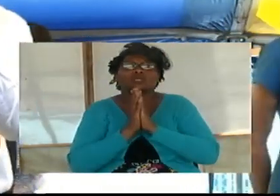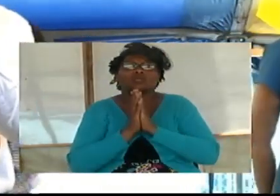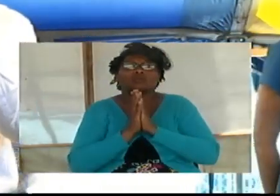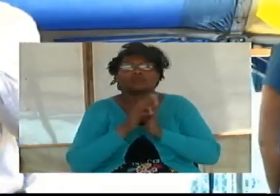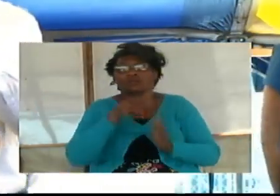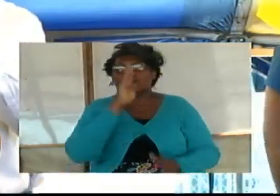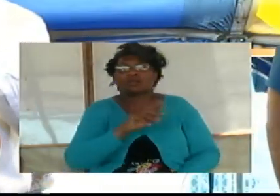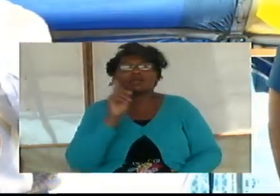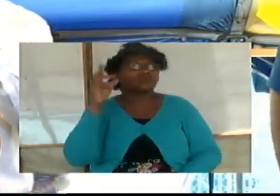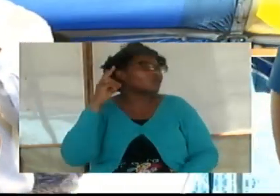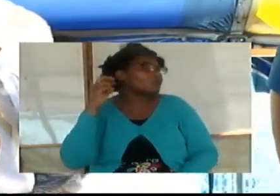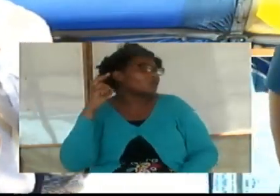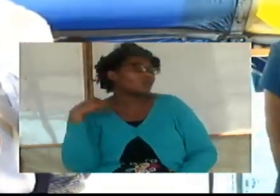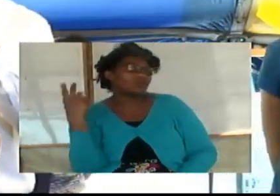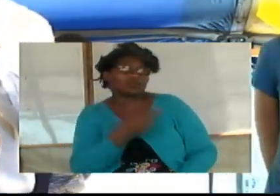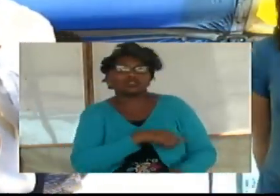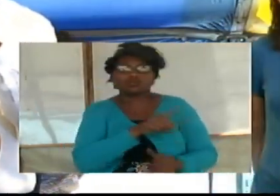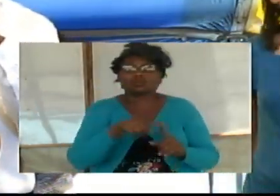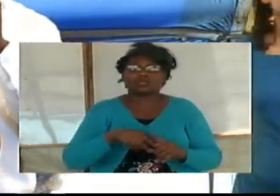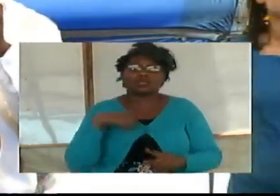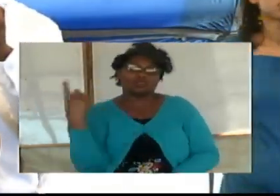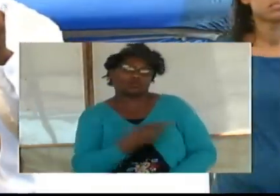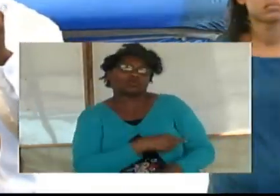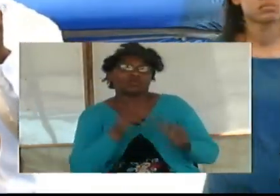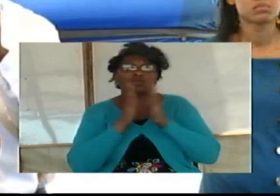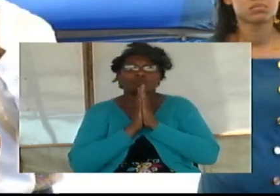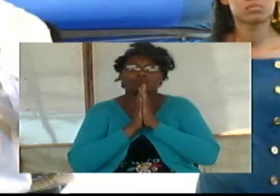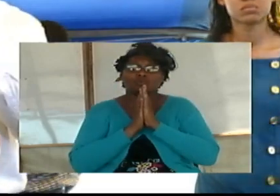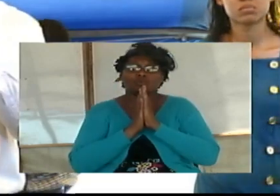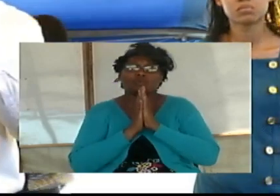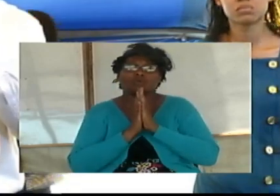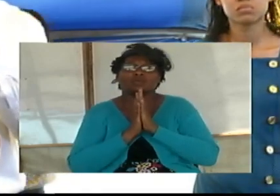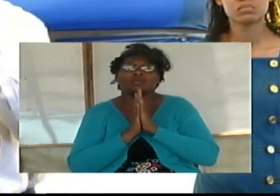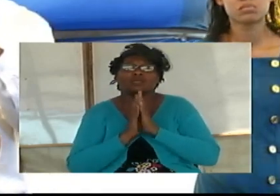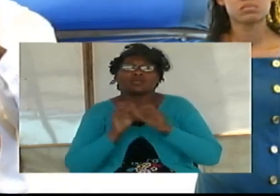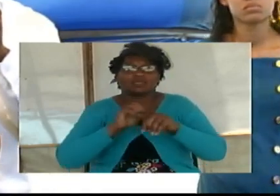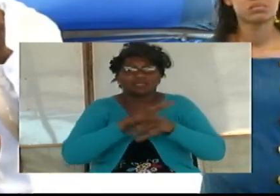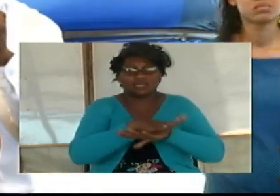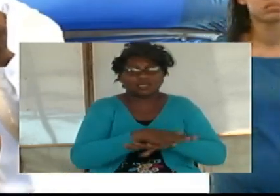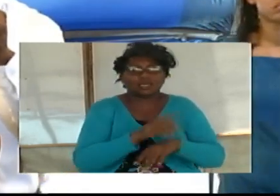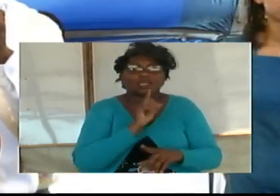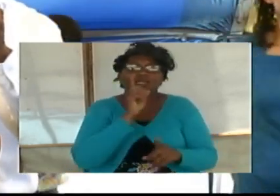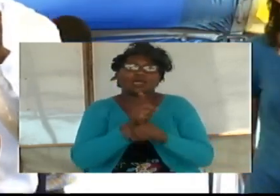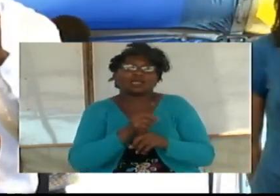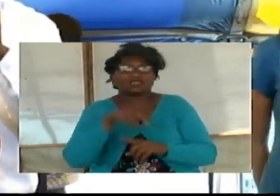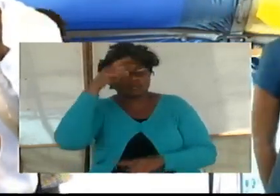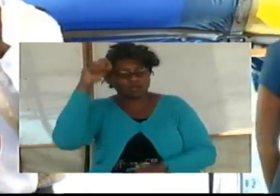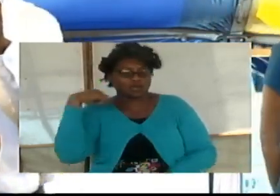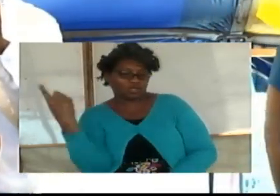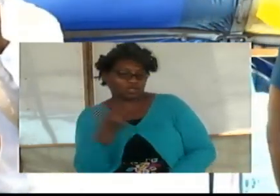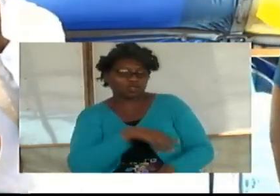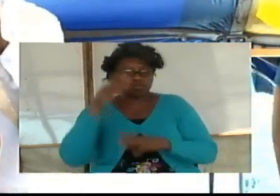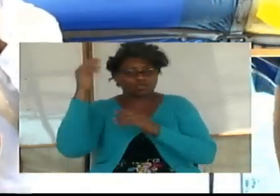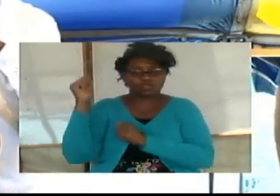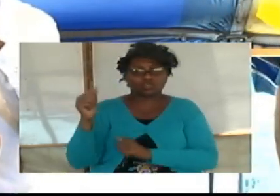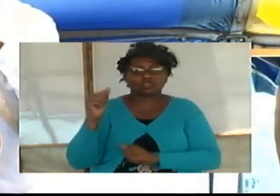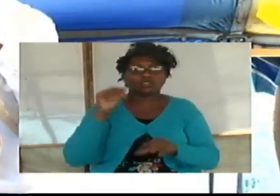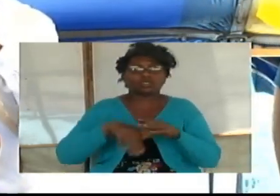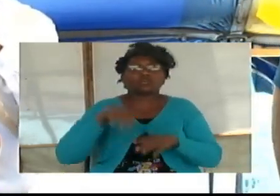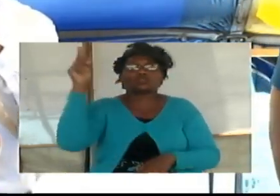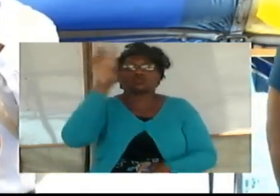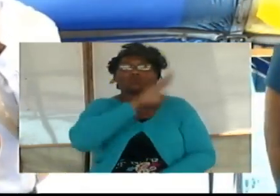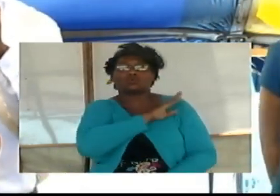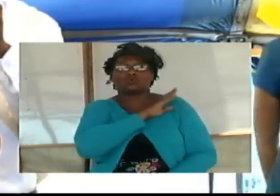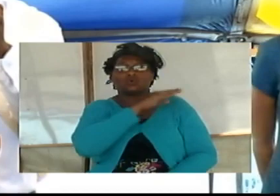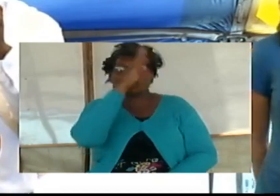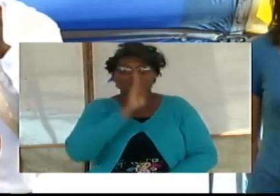we pray and send an answer. For we trust in you, God, and not another.